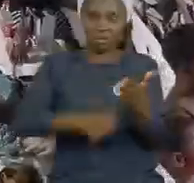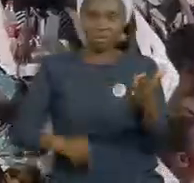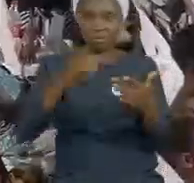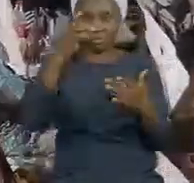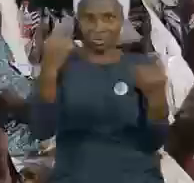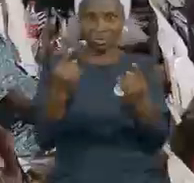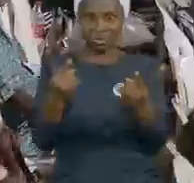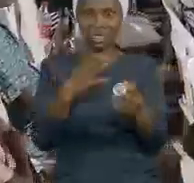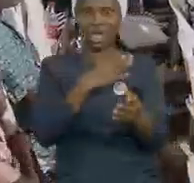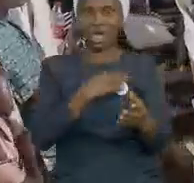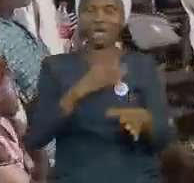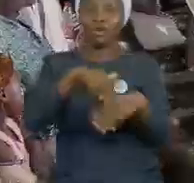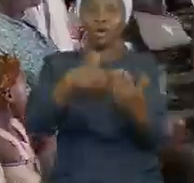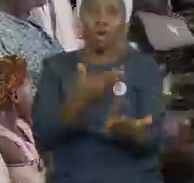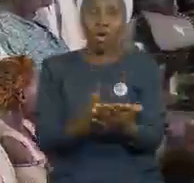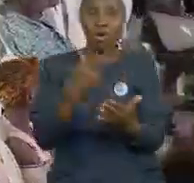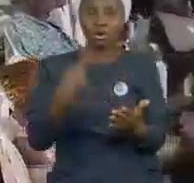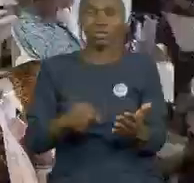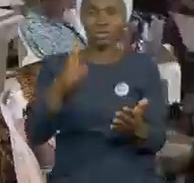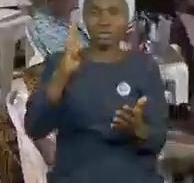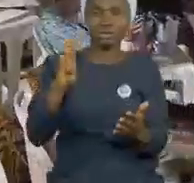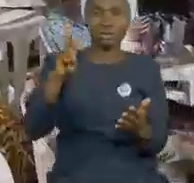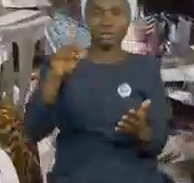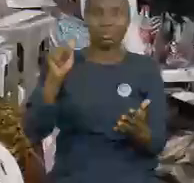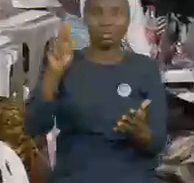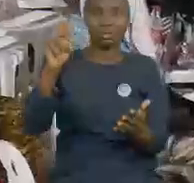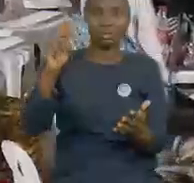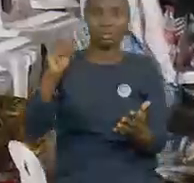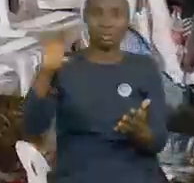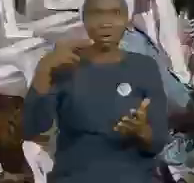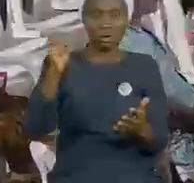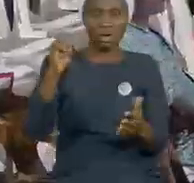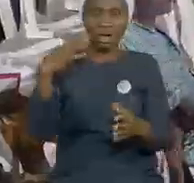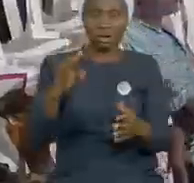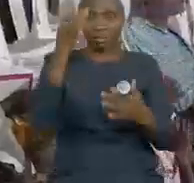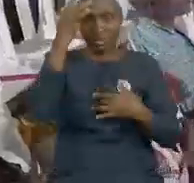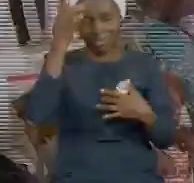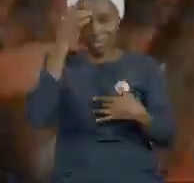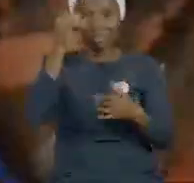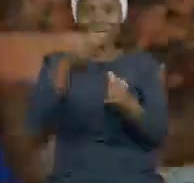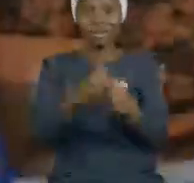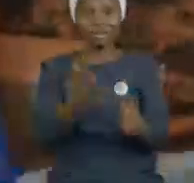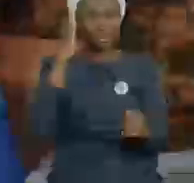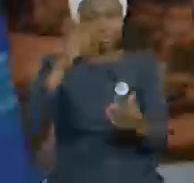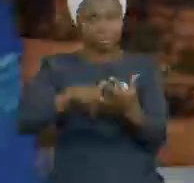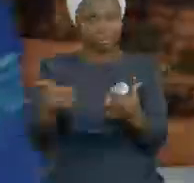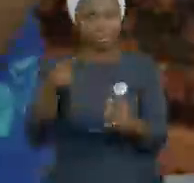the branches of sickness and suffering and disease, everything will vanish away from your life.